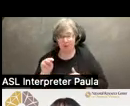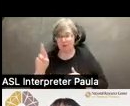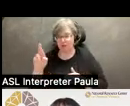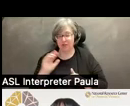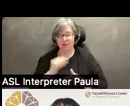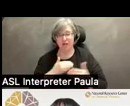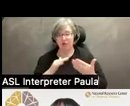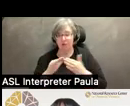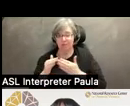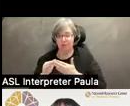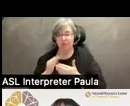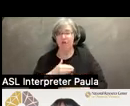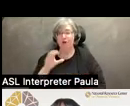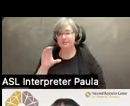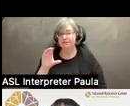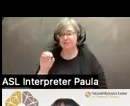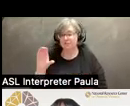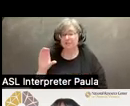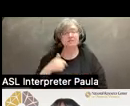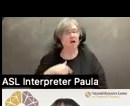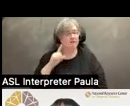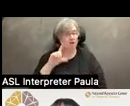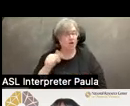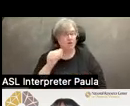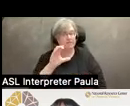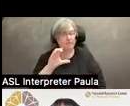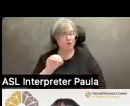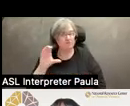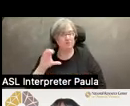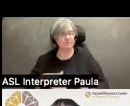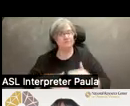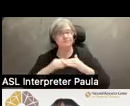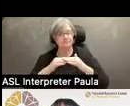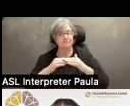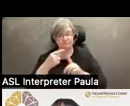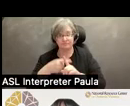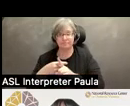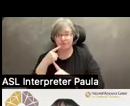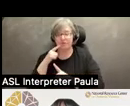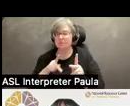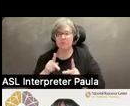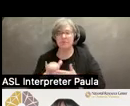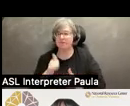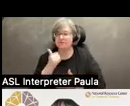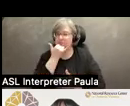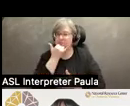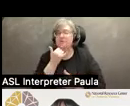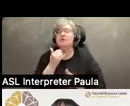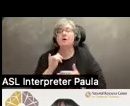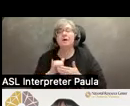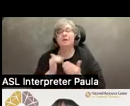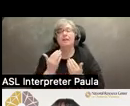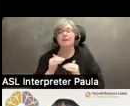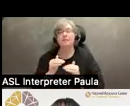our community and our COCs. I've heard of other COCs where they cap rents for people. I think that's a mistake because I think it